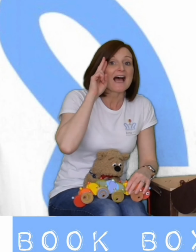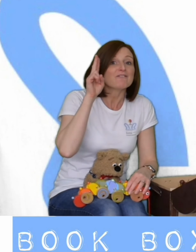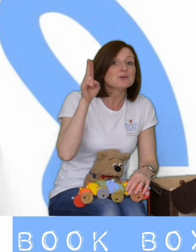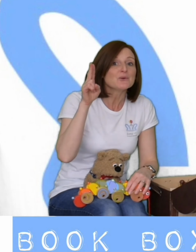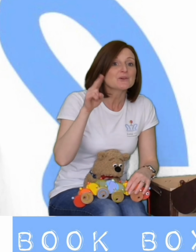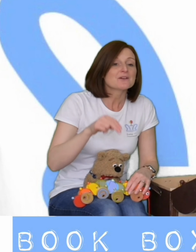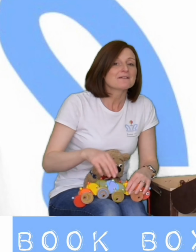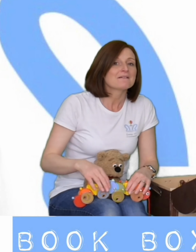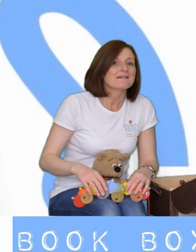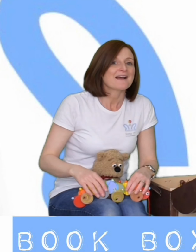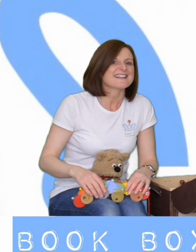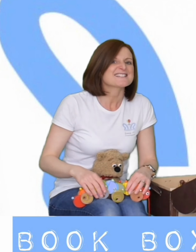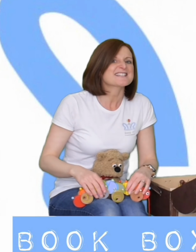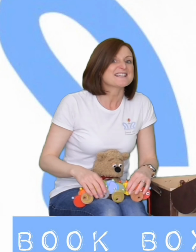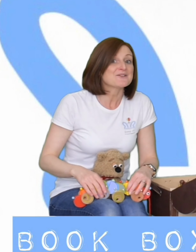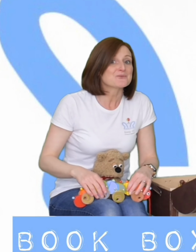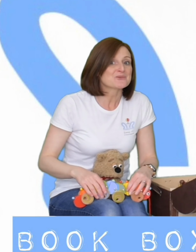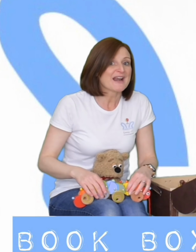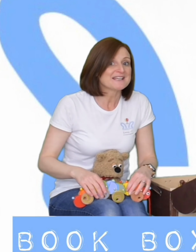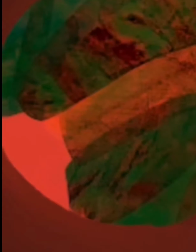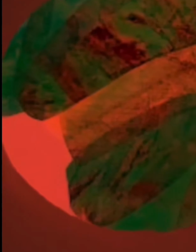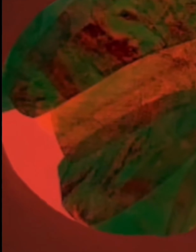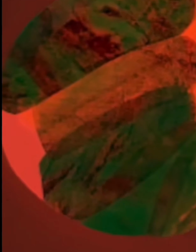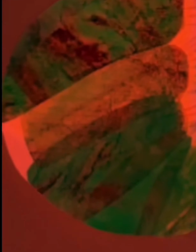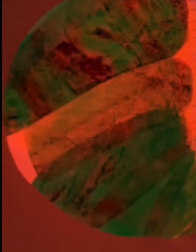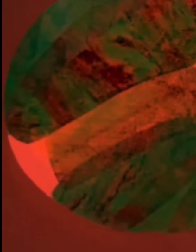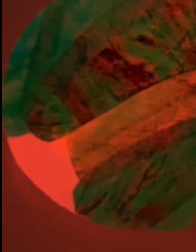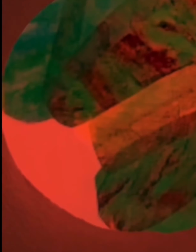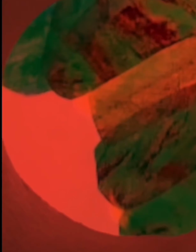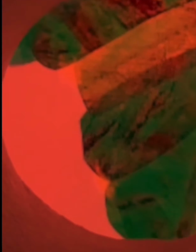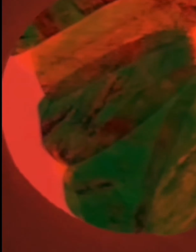Let's have a look and see if we're right.